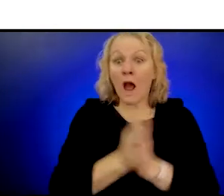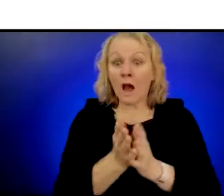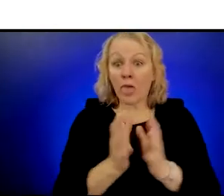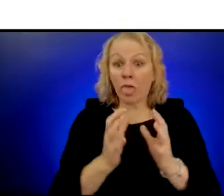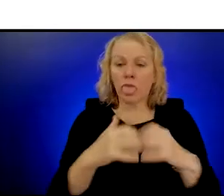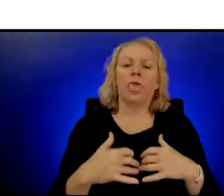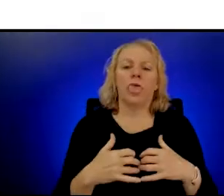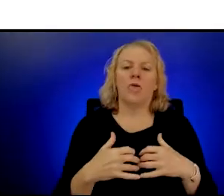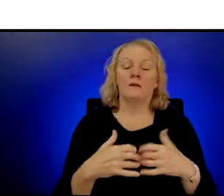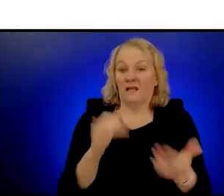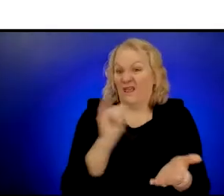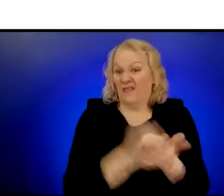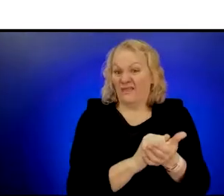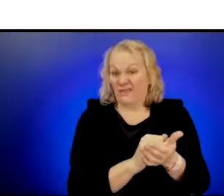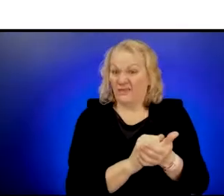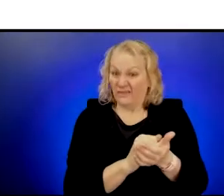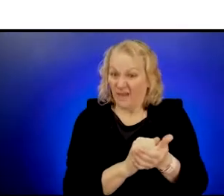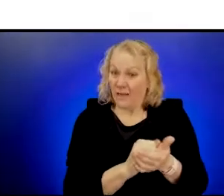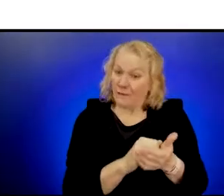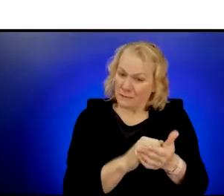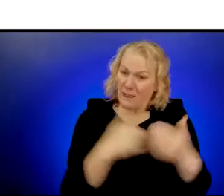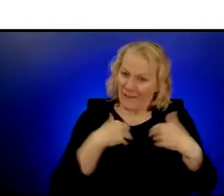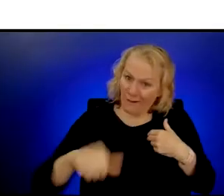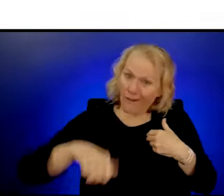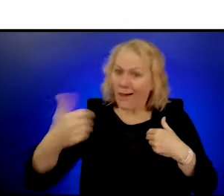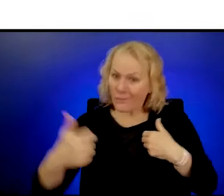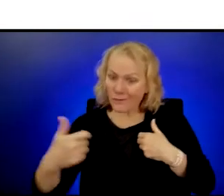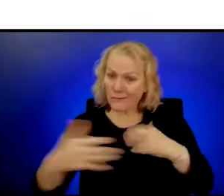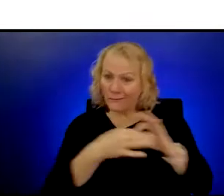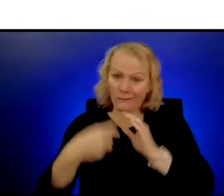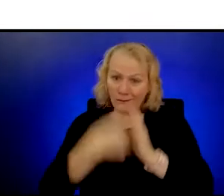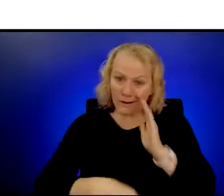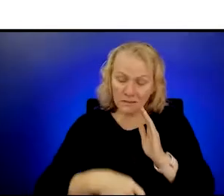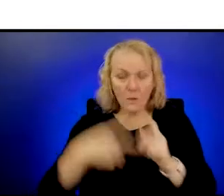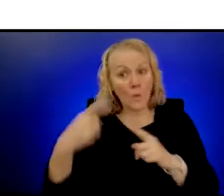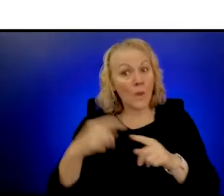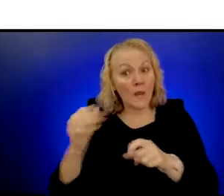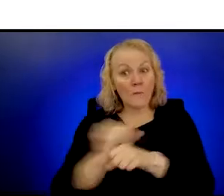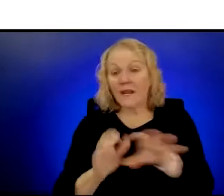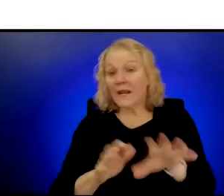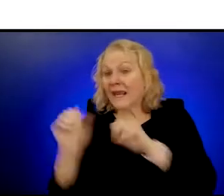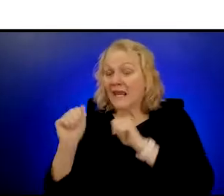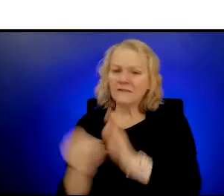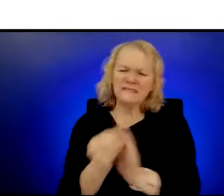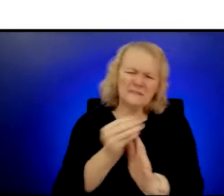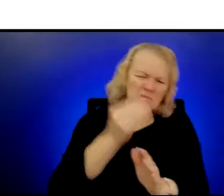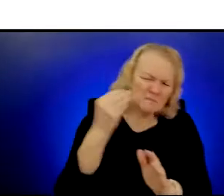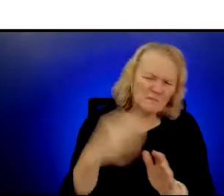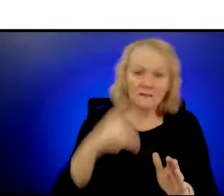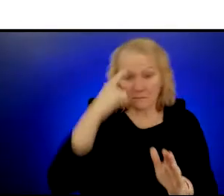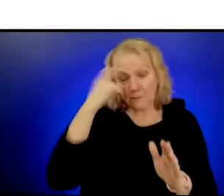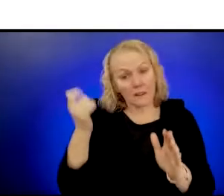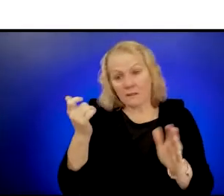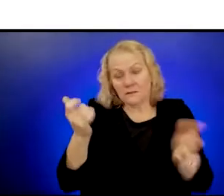incur incidental costs as well. Employee turnover is so expensive because organizations pay